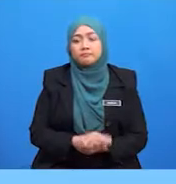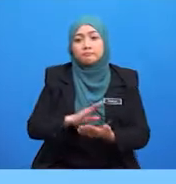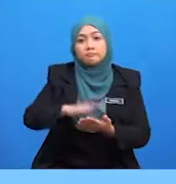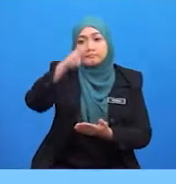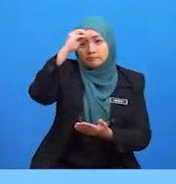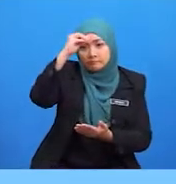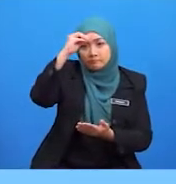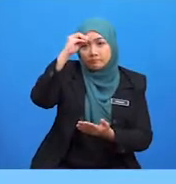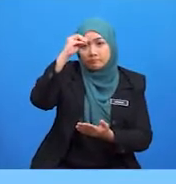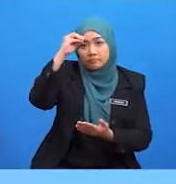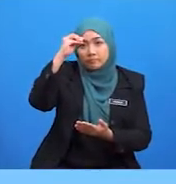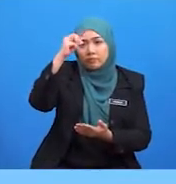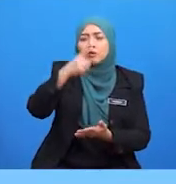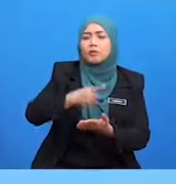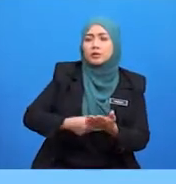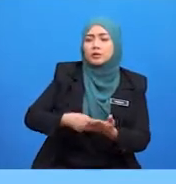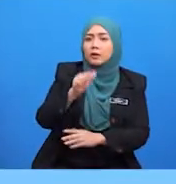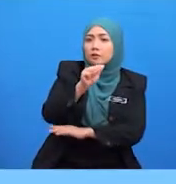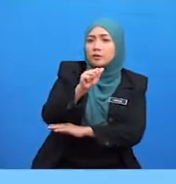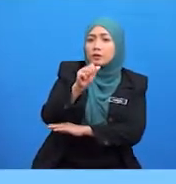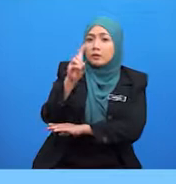learn what are adjectives,